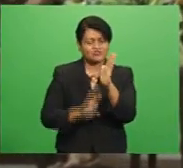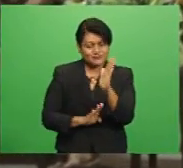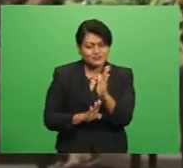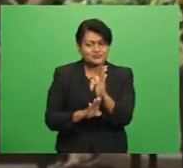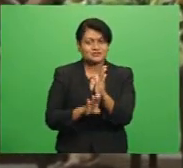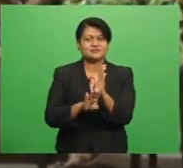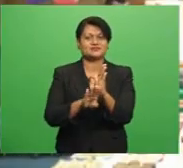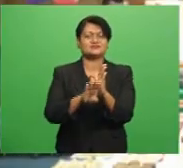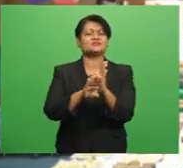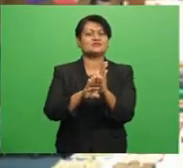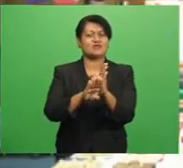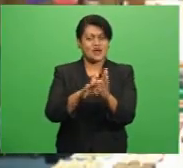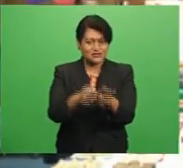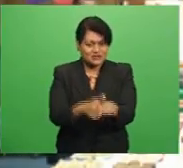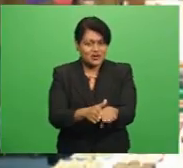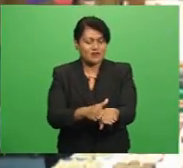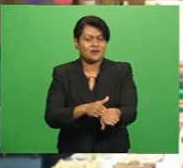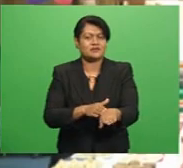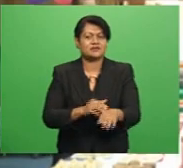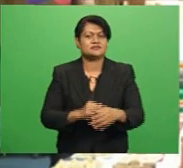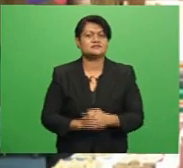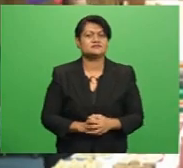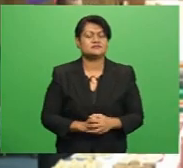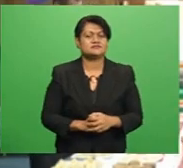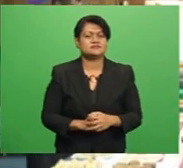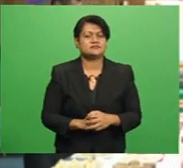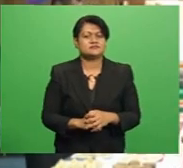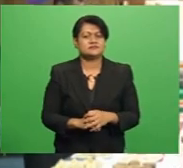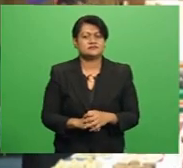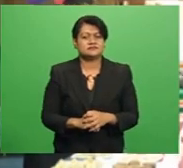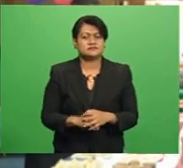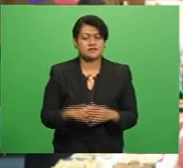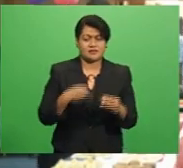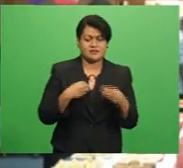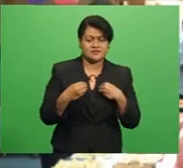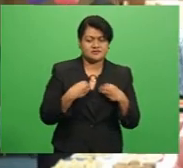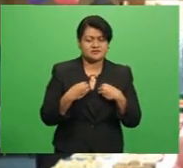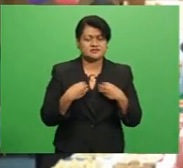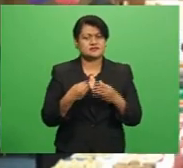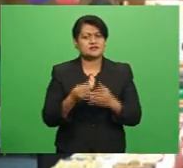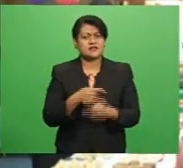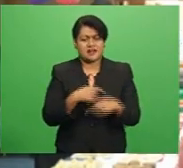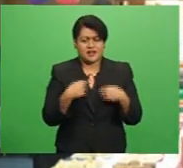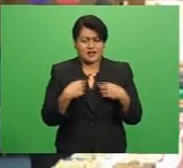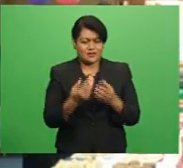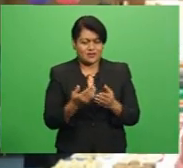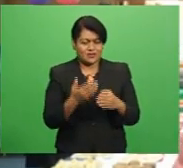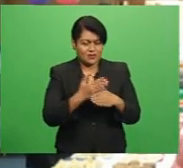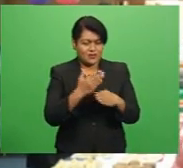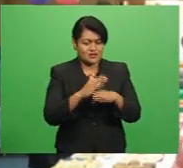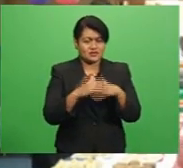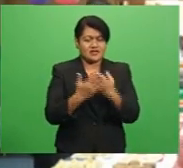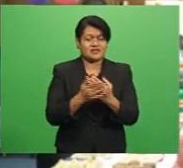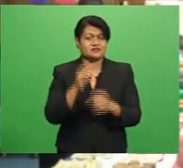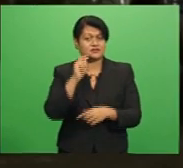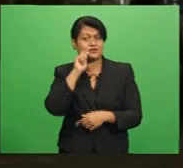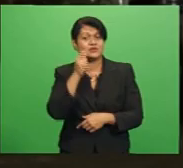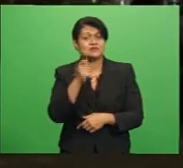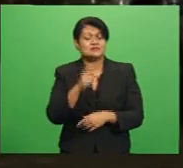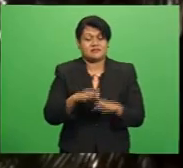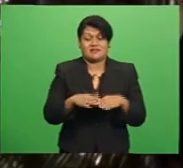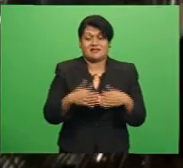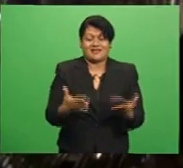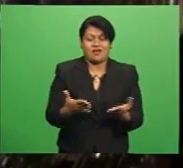international tourism. The industry, as well as our partners, Ministry of Health and the Ministry of Tourism, are well prepared